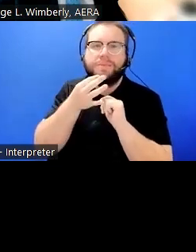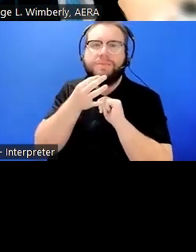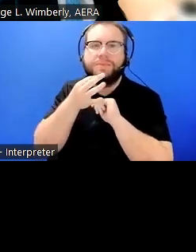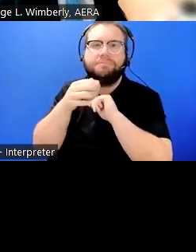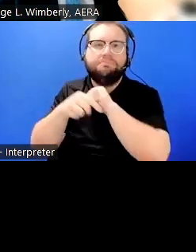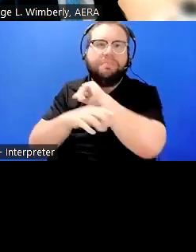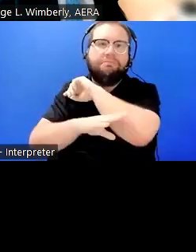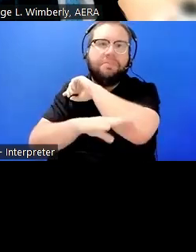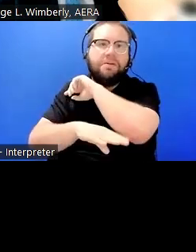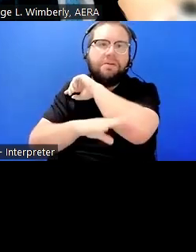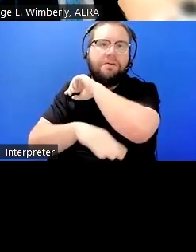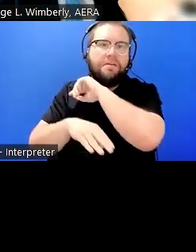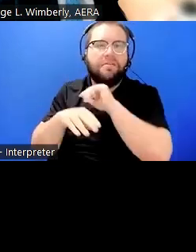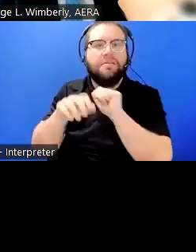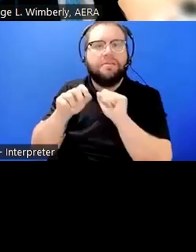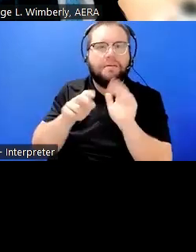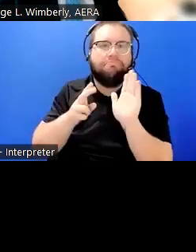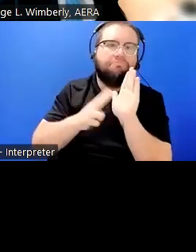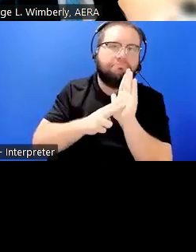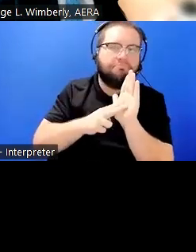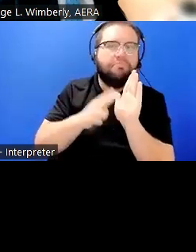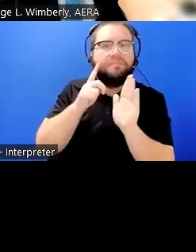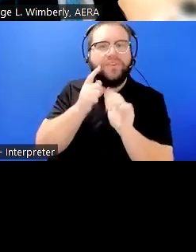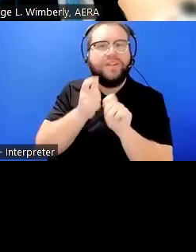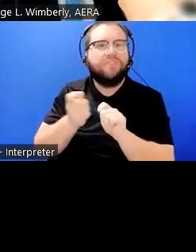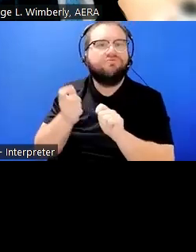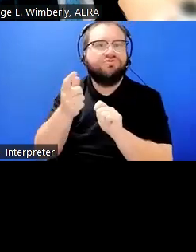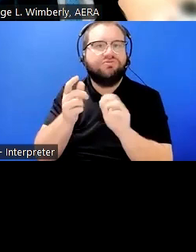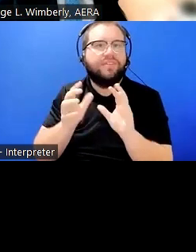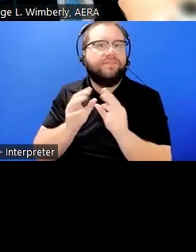So please do be aware.